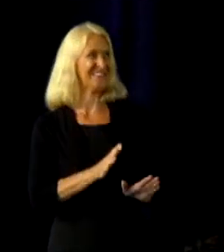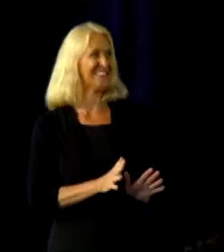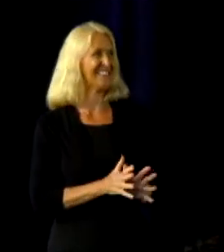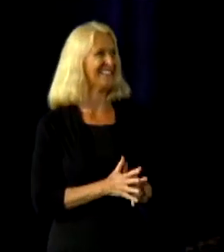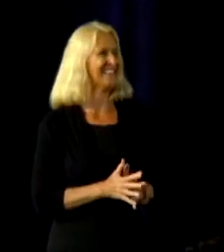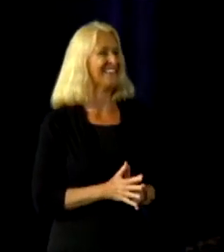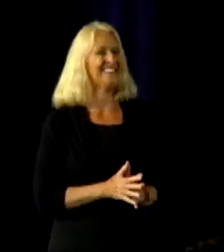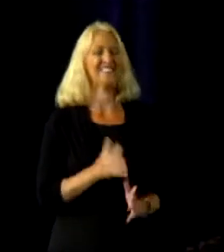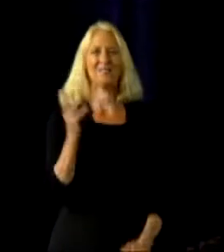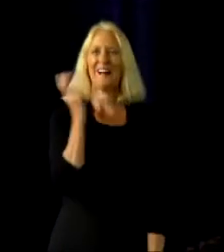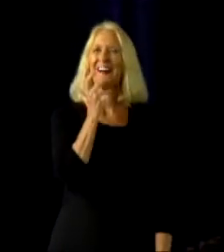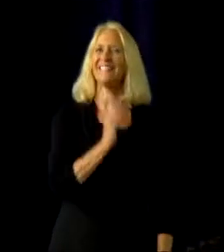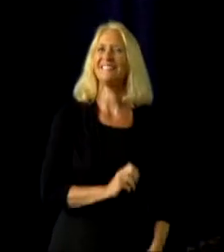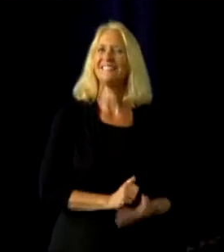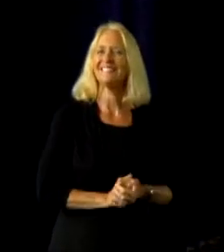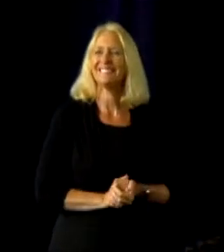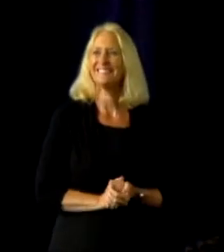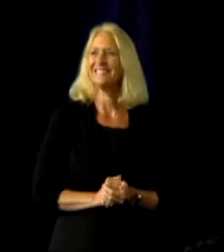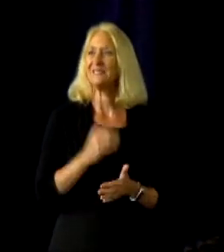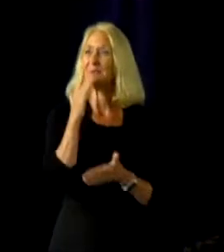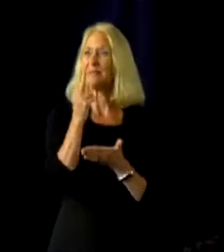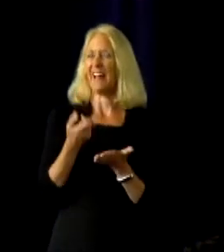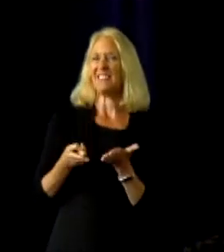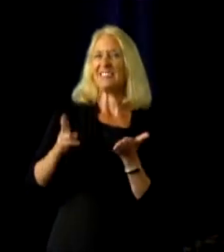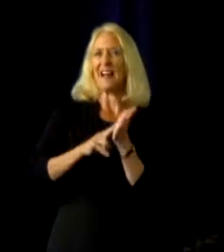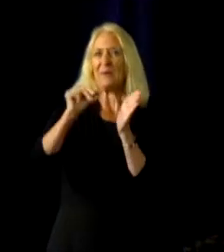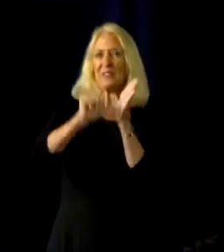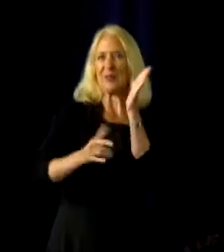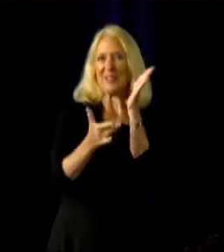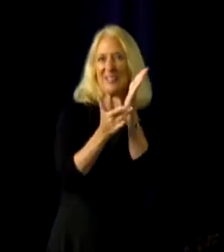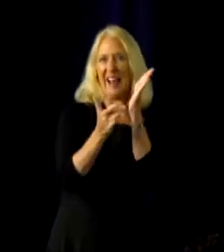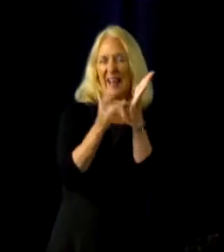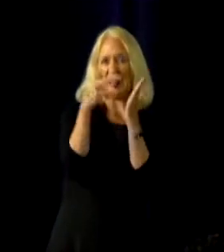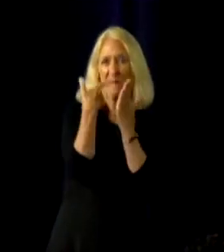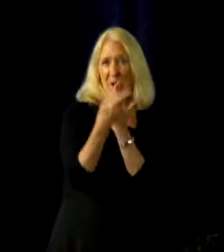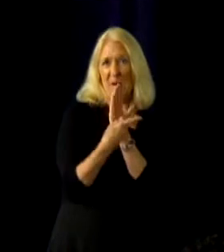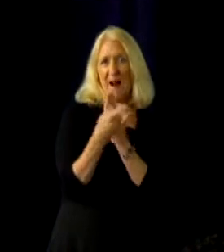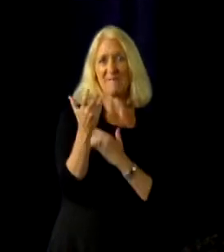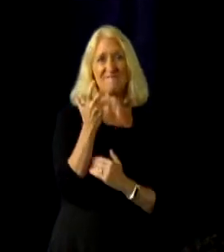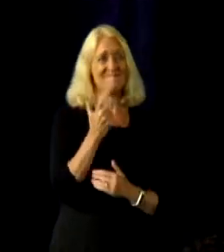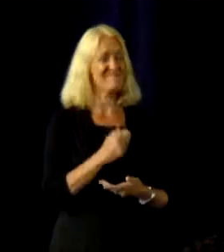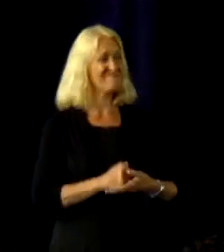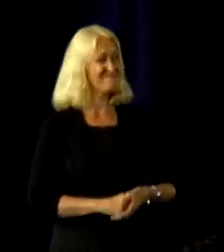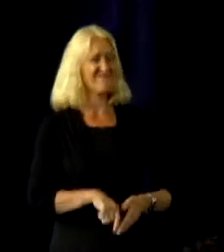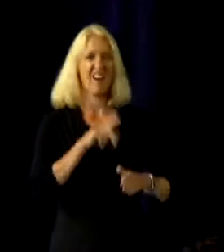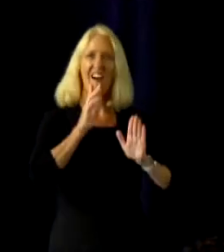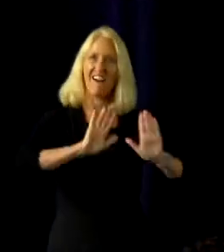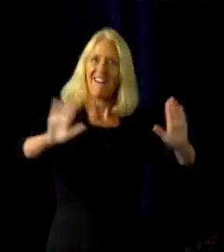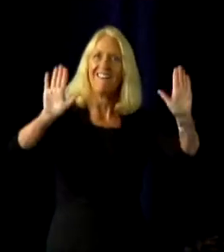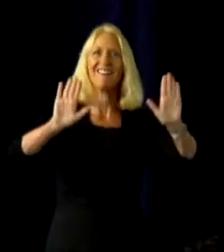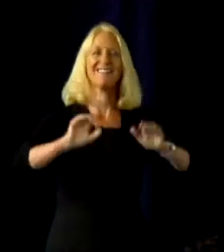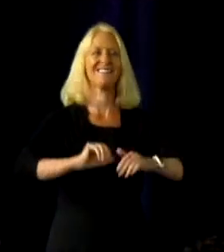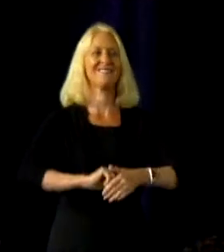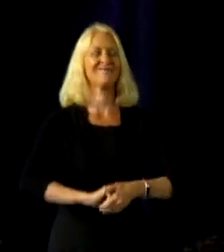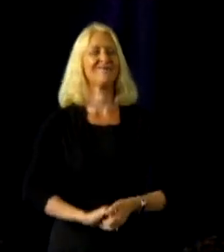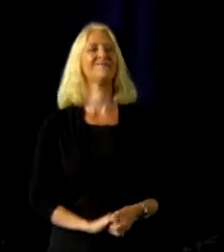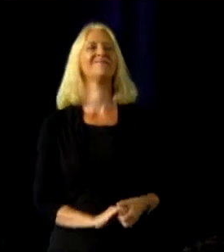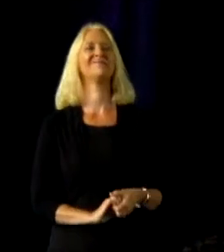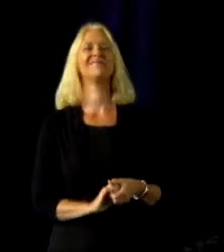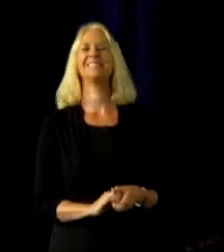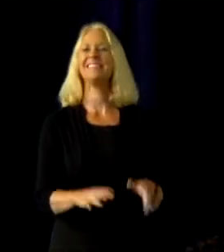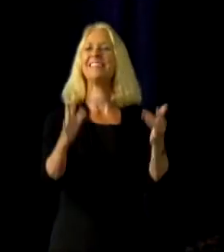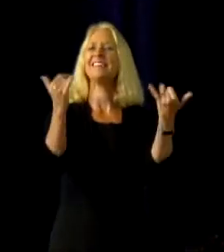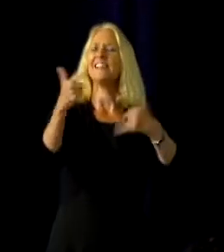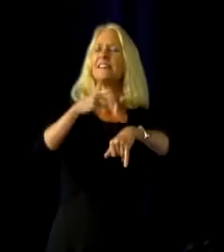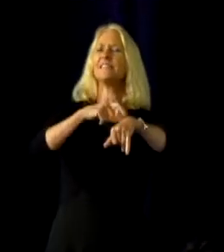Oh man, I might have to enroll in the surgical tech program. That's awesome. Now it's time